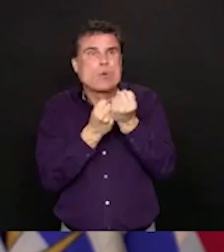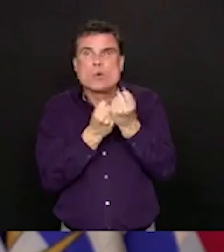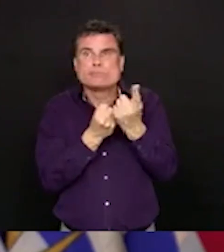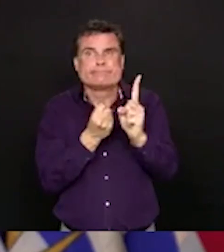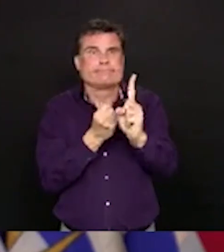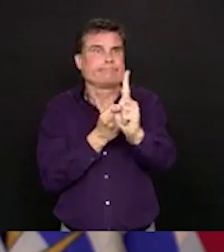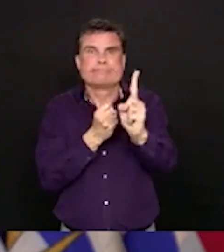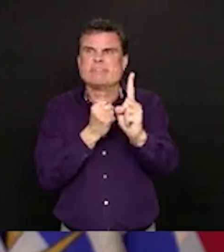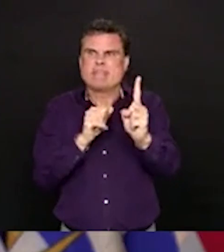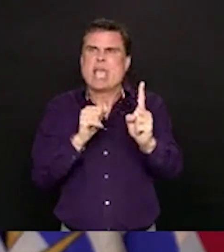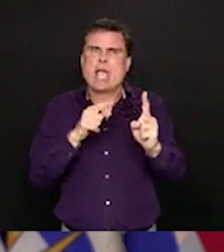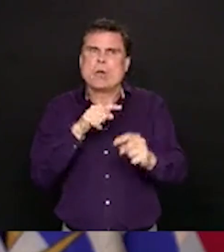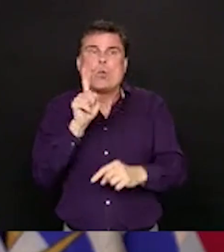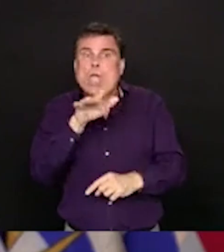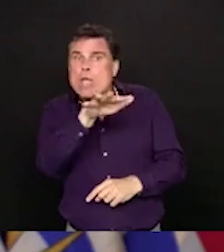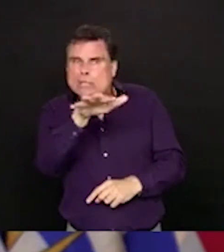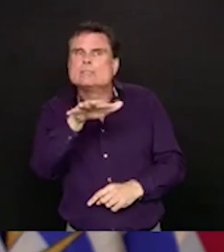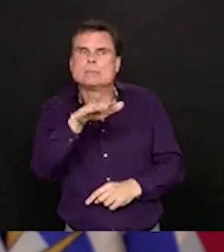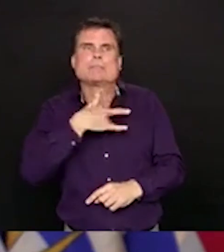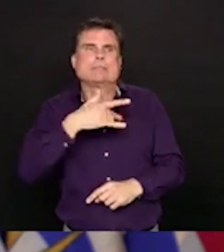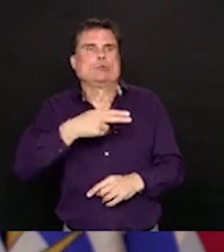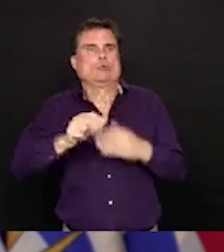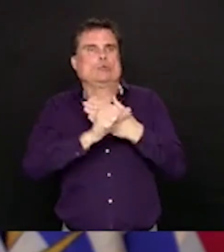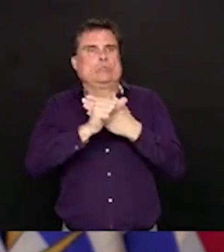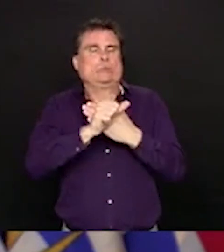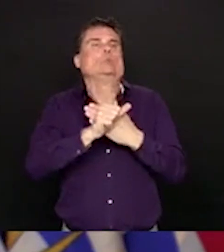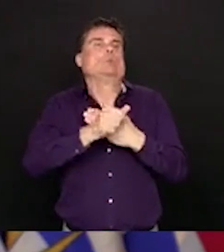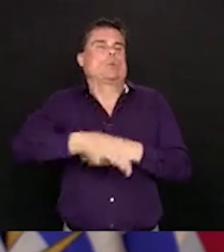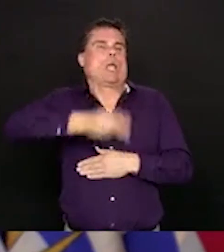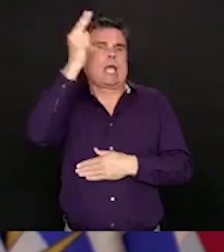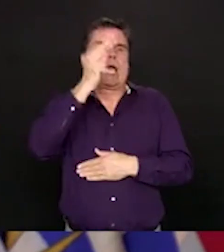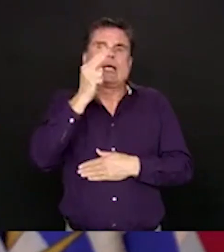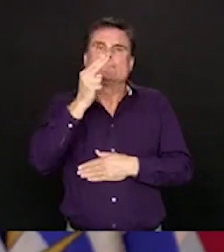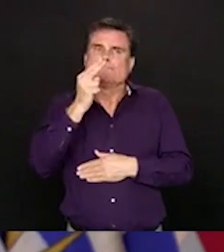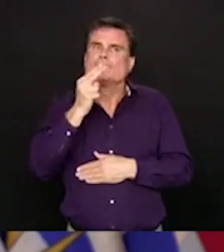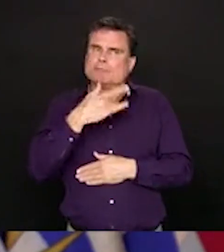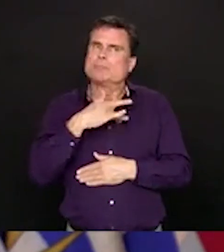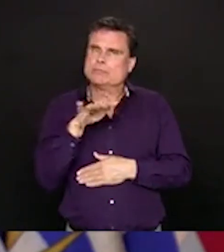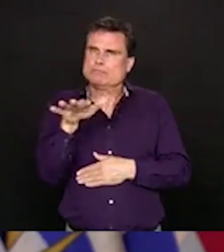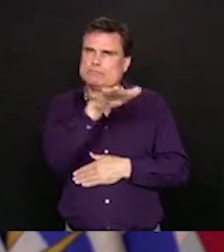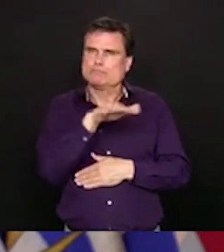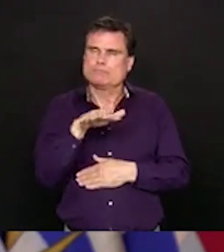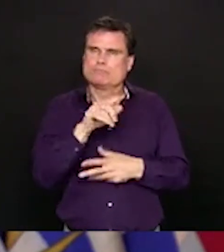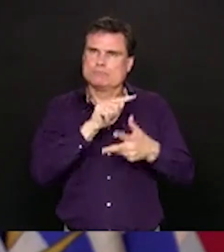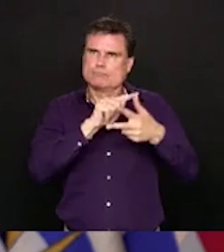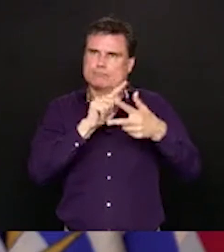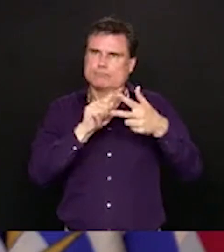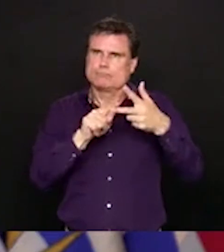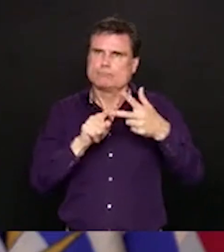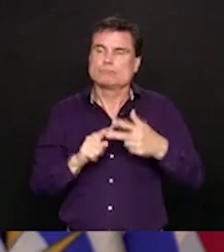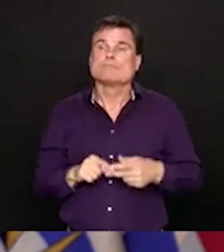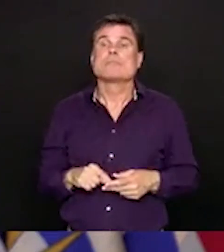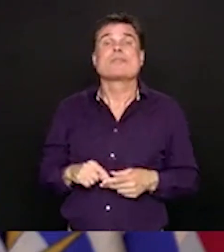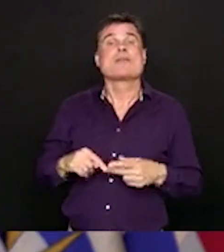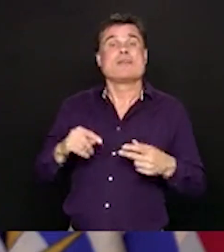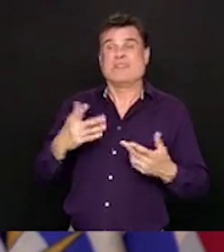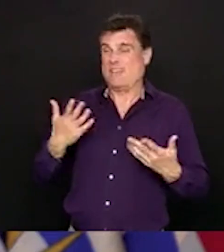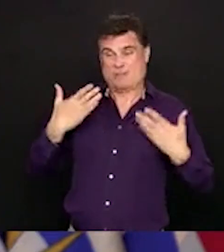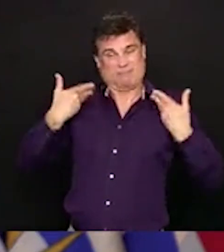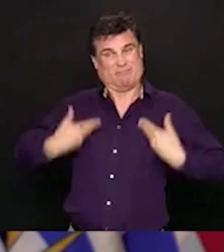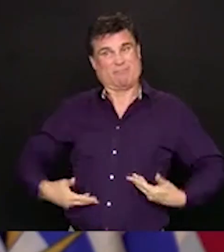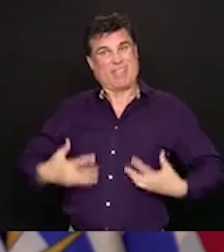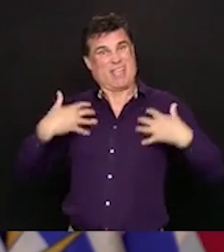poor health is associated with things like poverty and what we call the social determinants of health. So we are very much looking